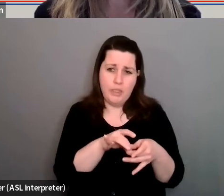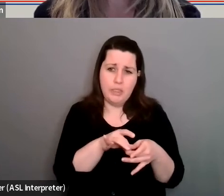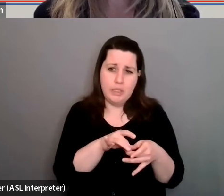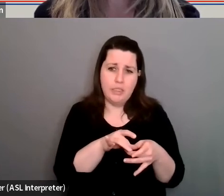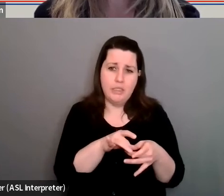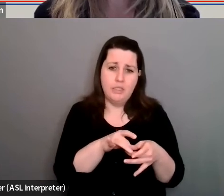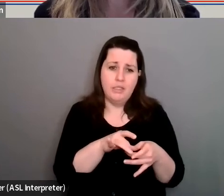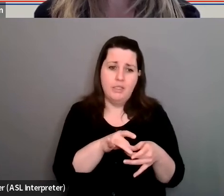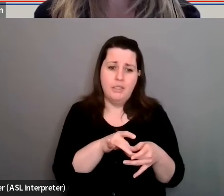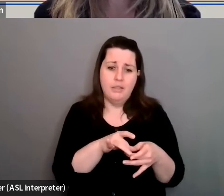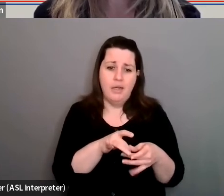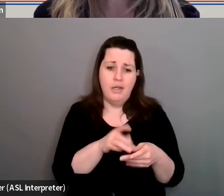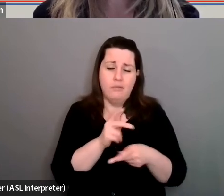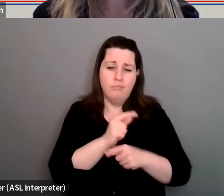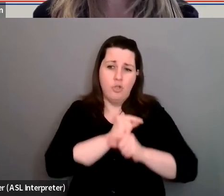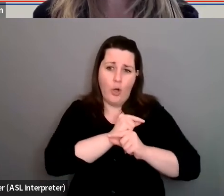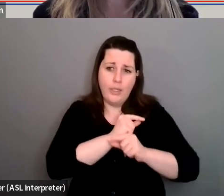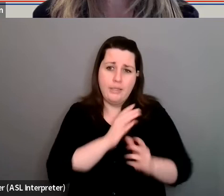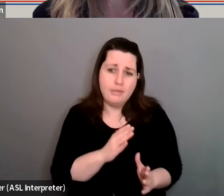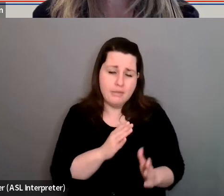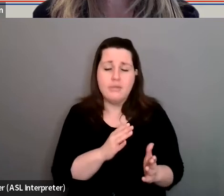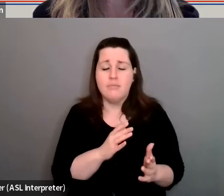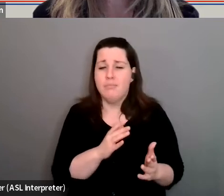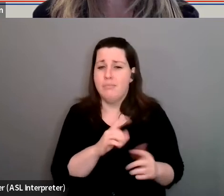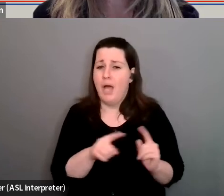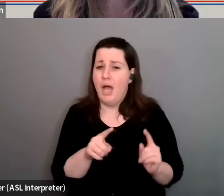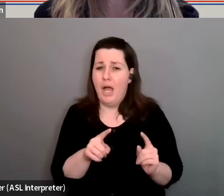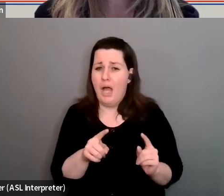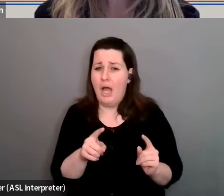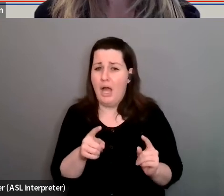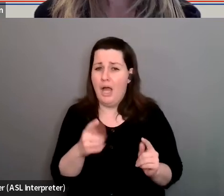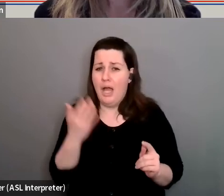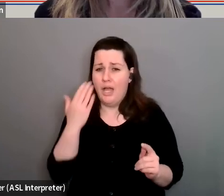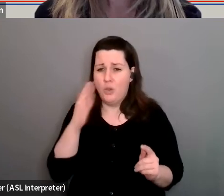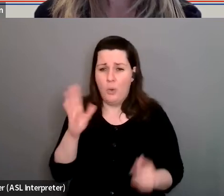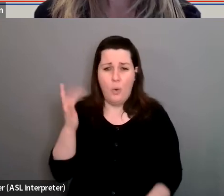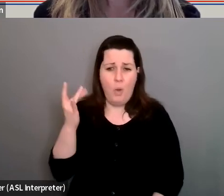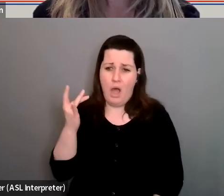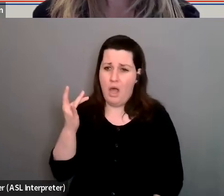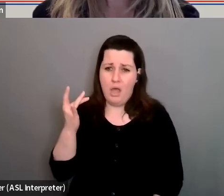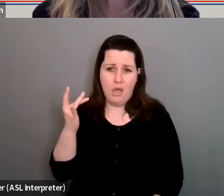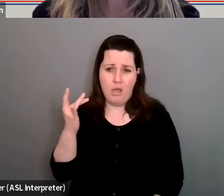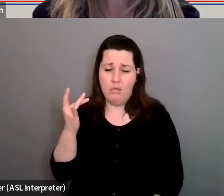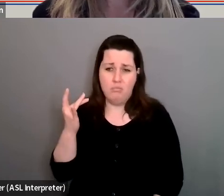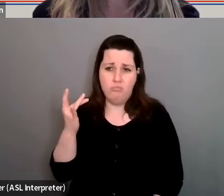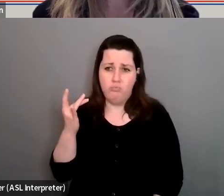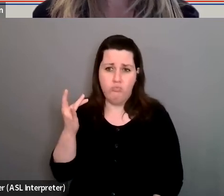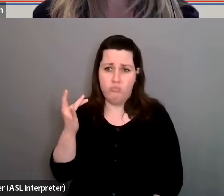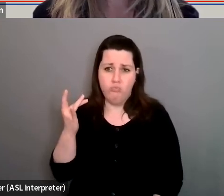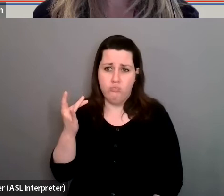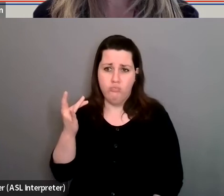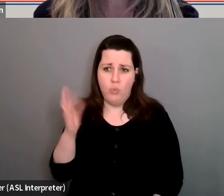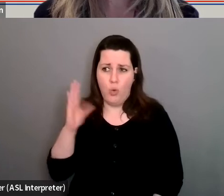or conservators. But Alicia, I'm not aware of any reason why you would be limited